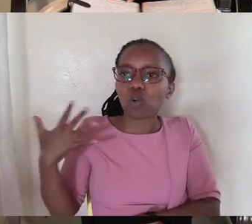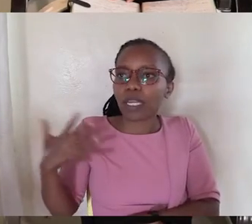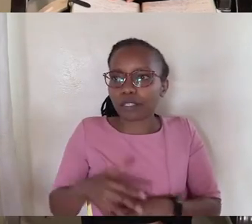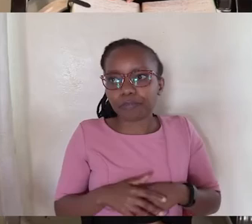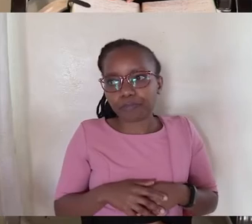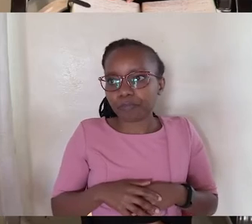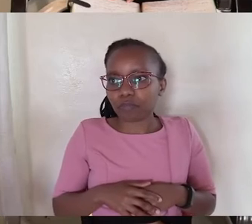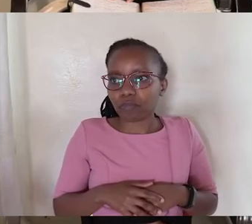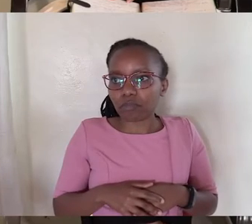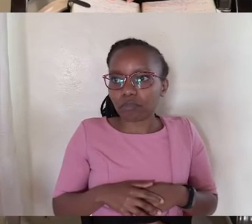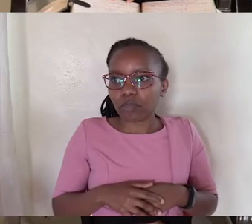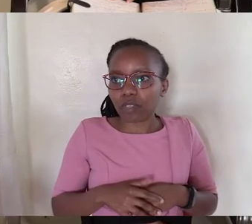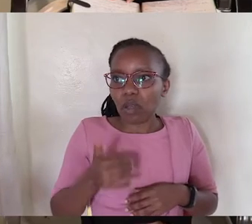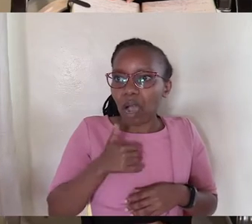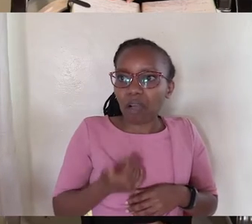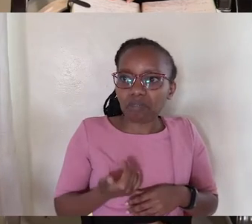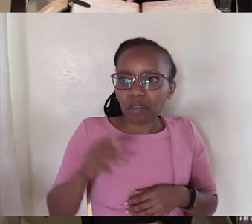that, make it tangible. You have to have